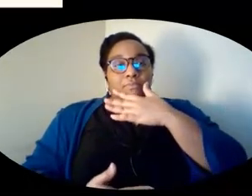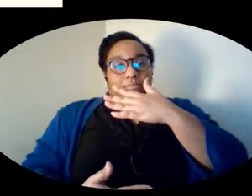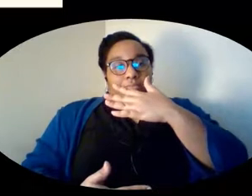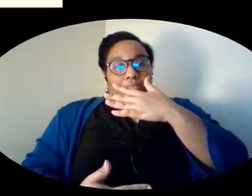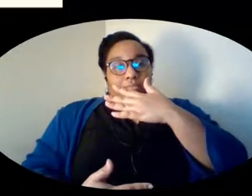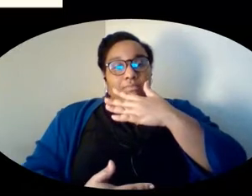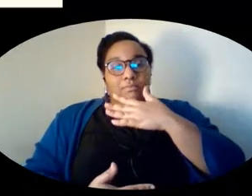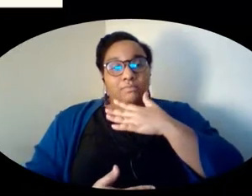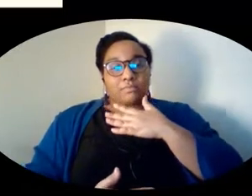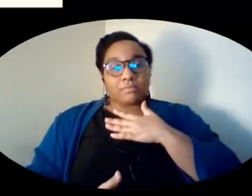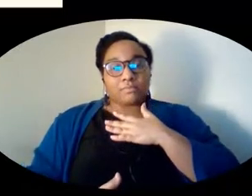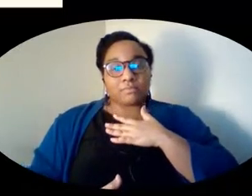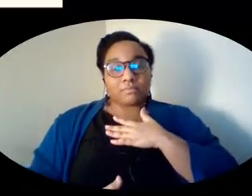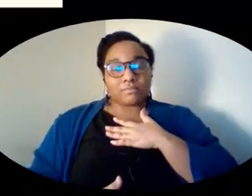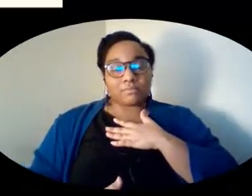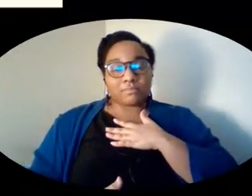breaths.